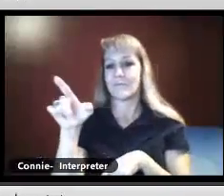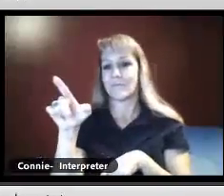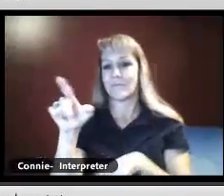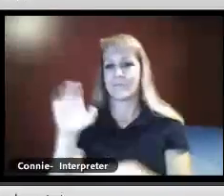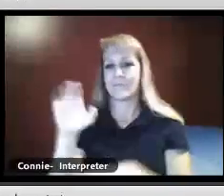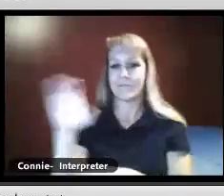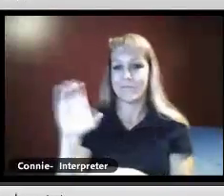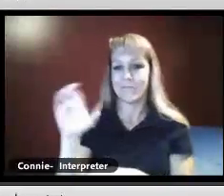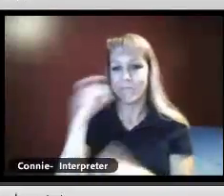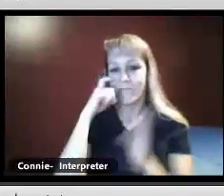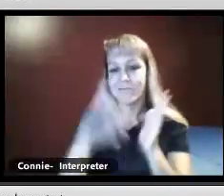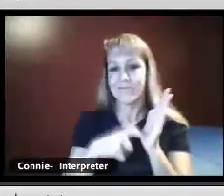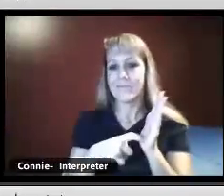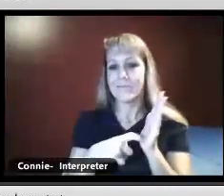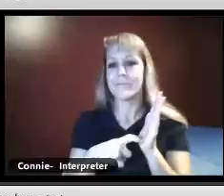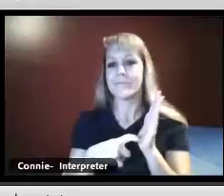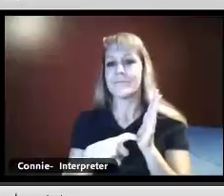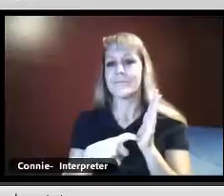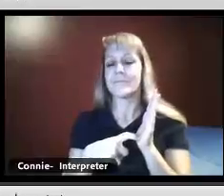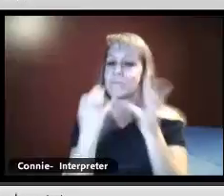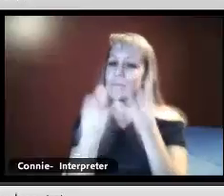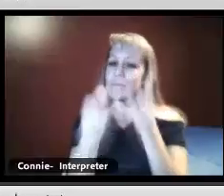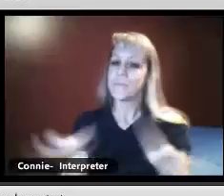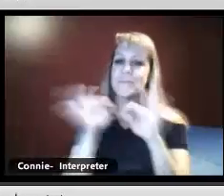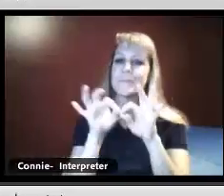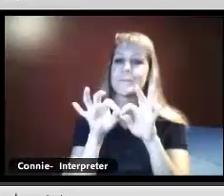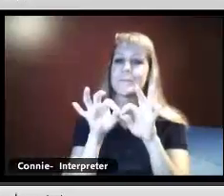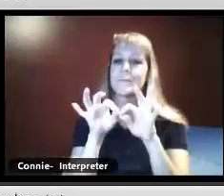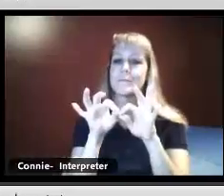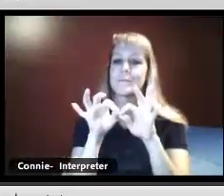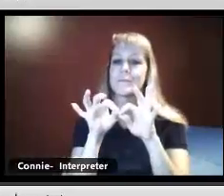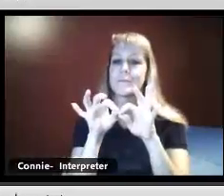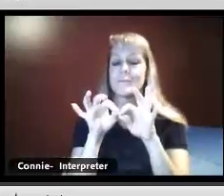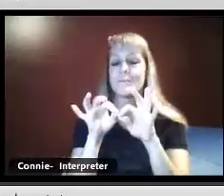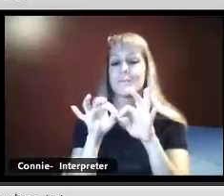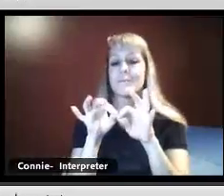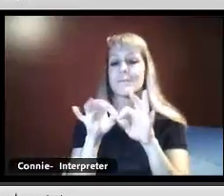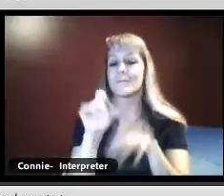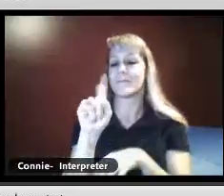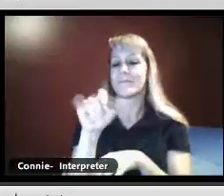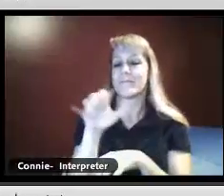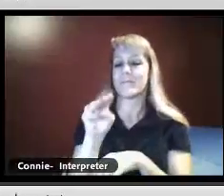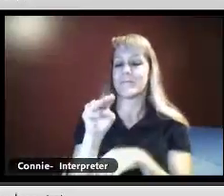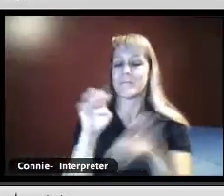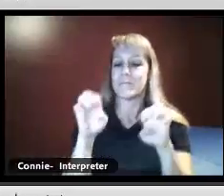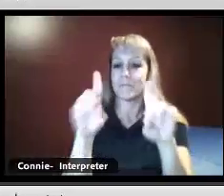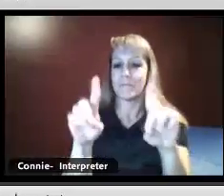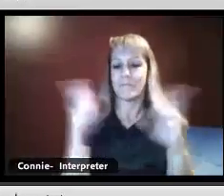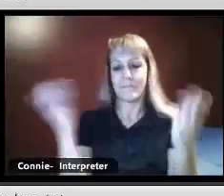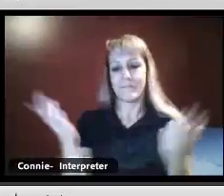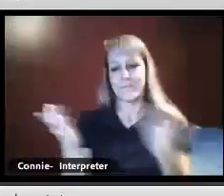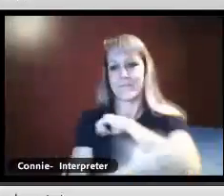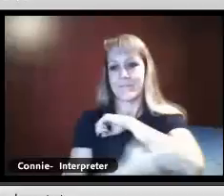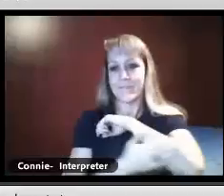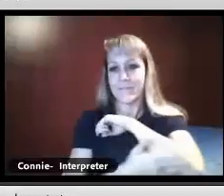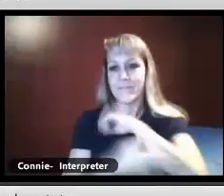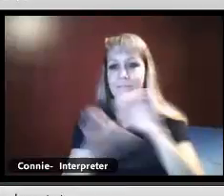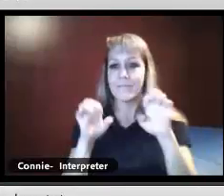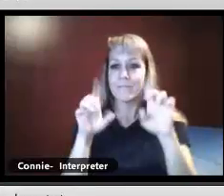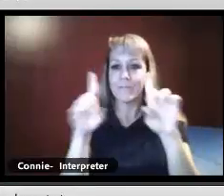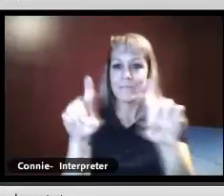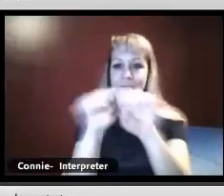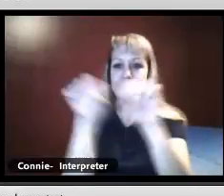the vital role of STEM education in our country and educational system, and